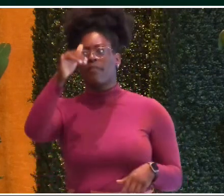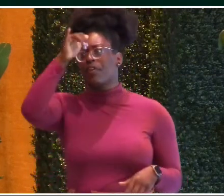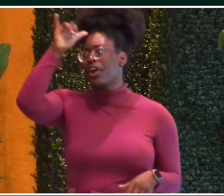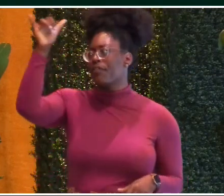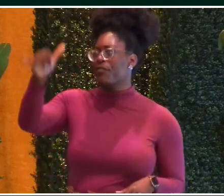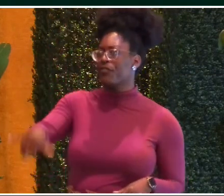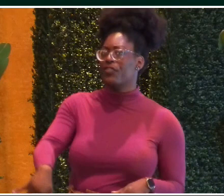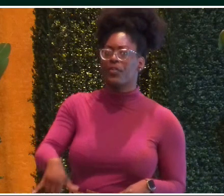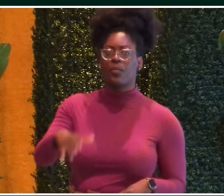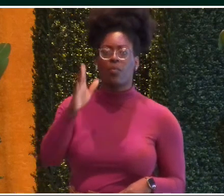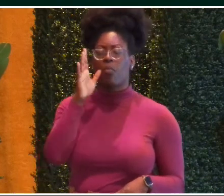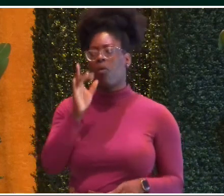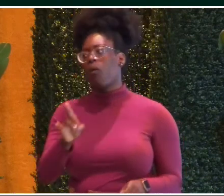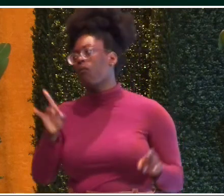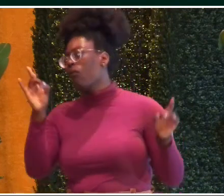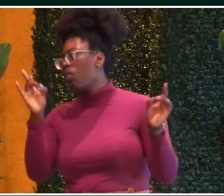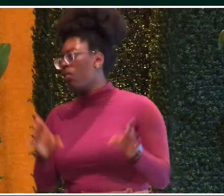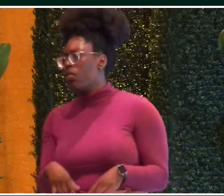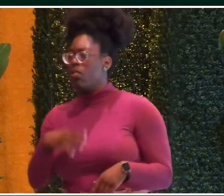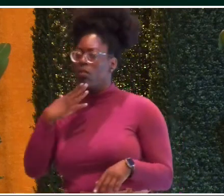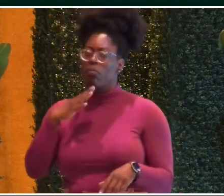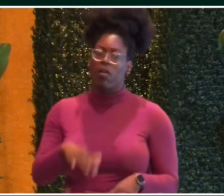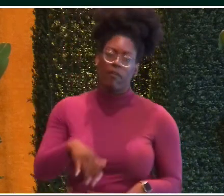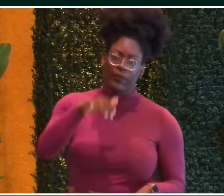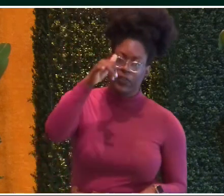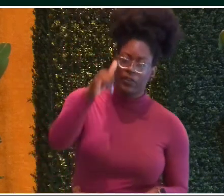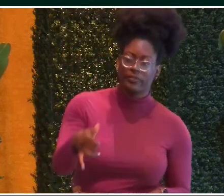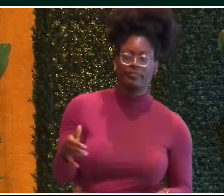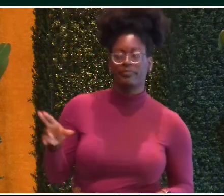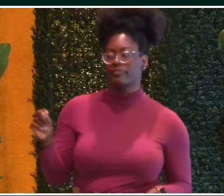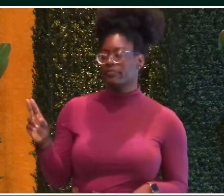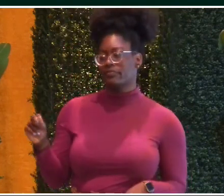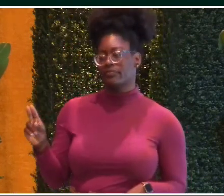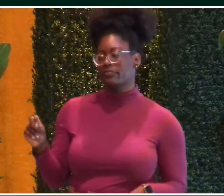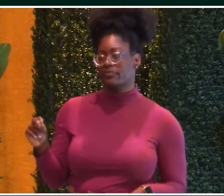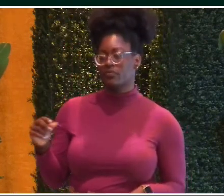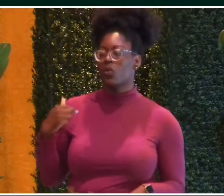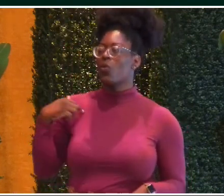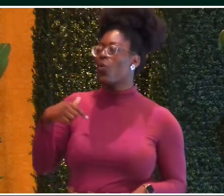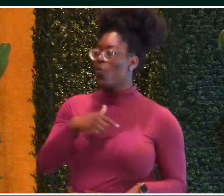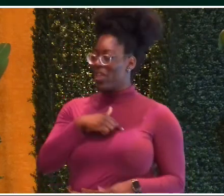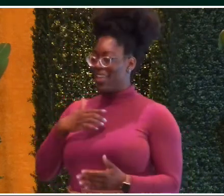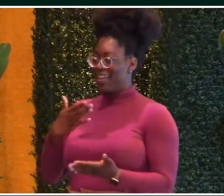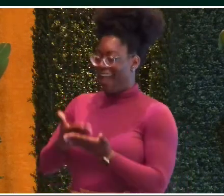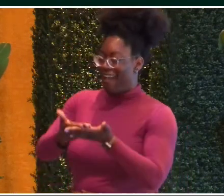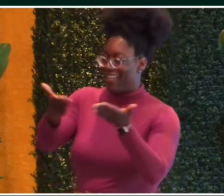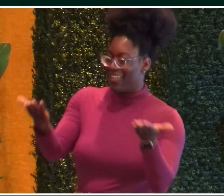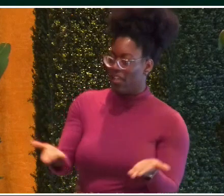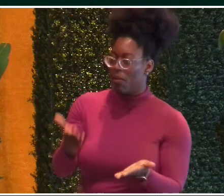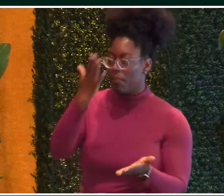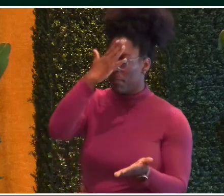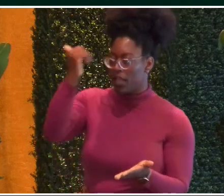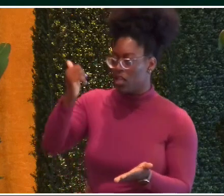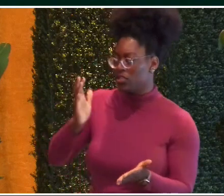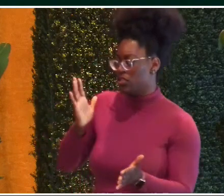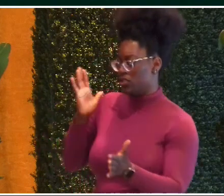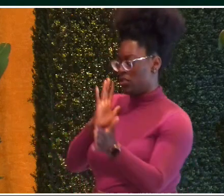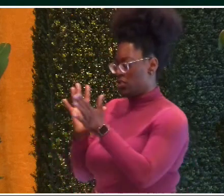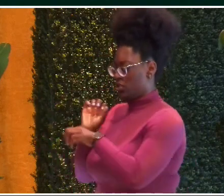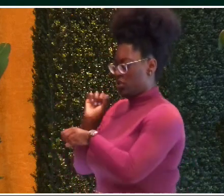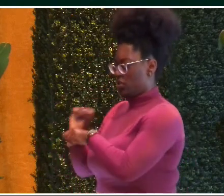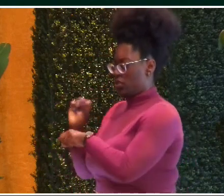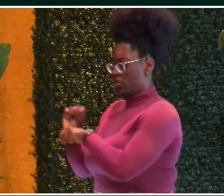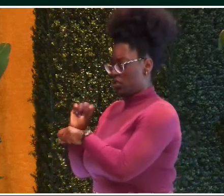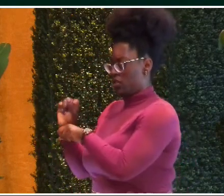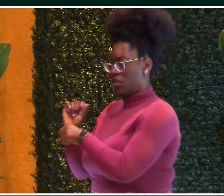make a difference. And you being here in this room, somebody got us here. Be the person who gets the next people to the next stage. I know that's